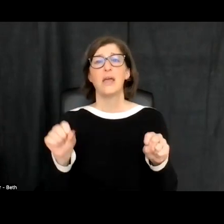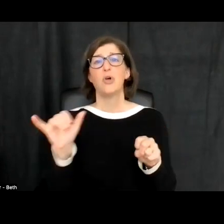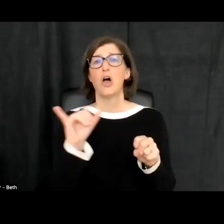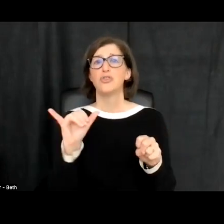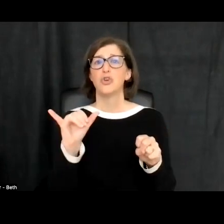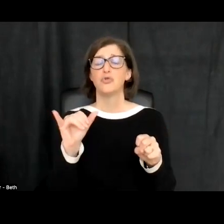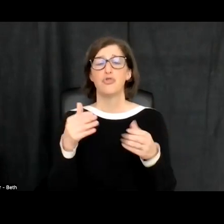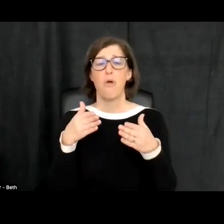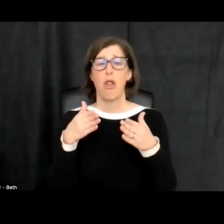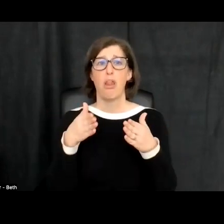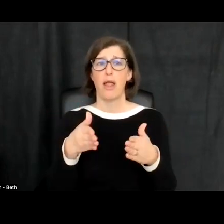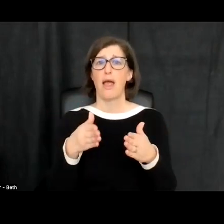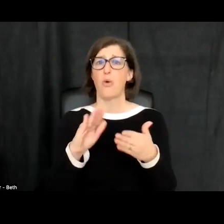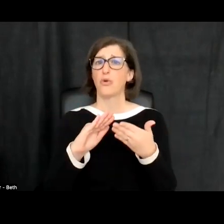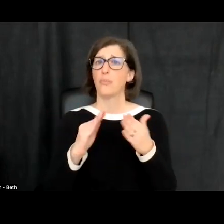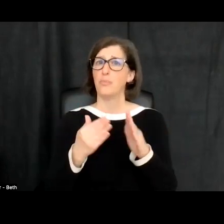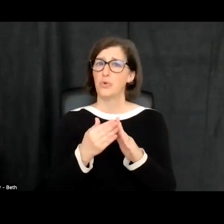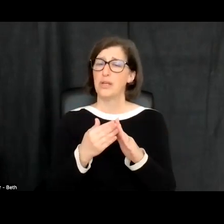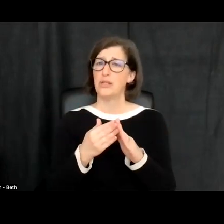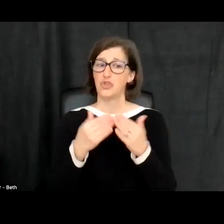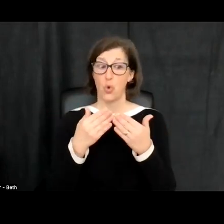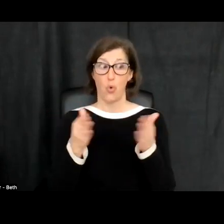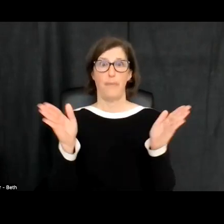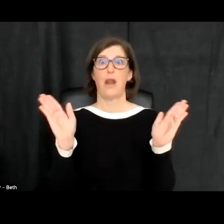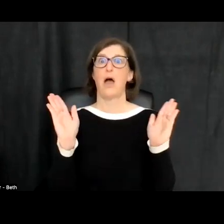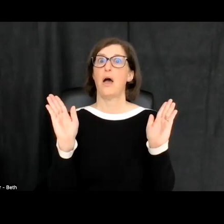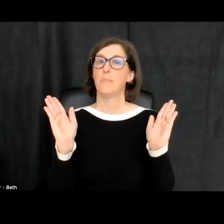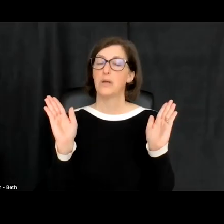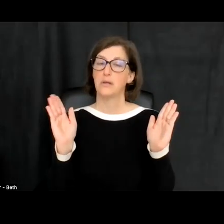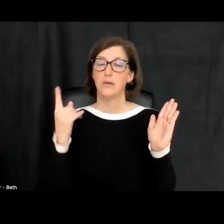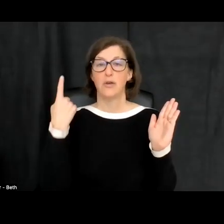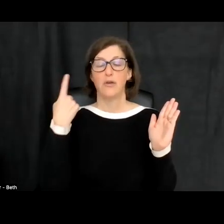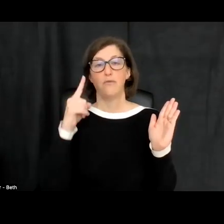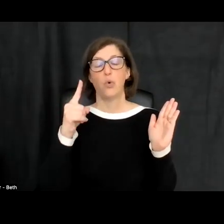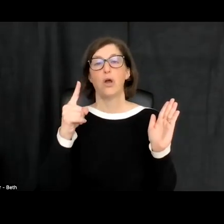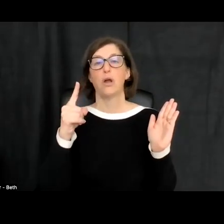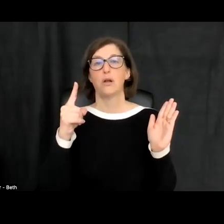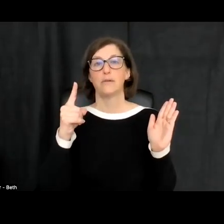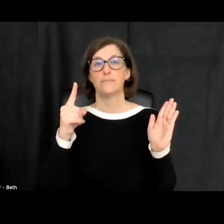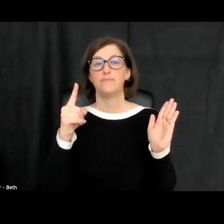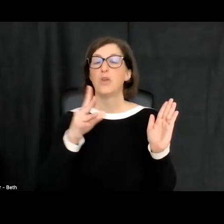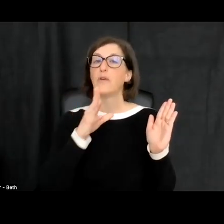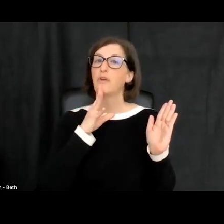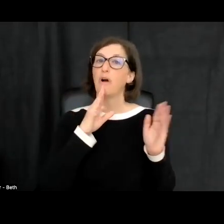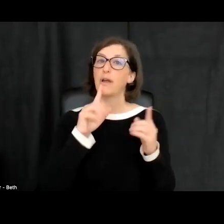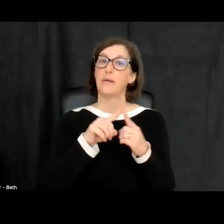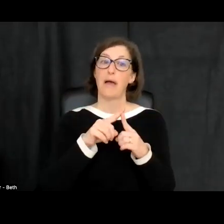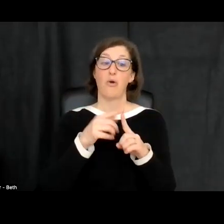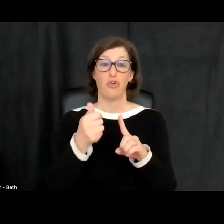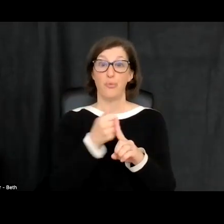their communities to open up in terms of talking about